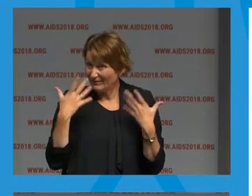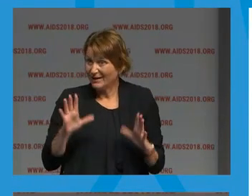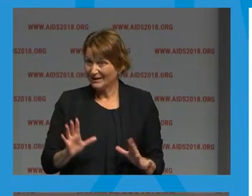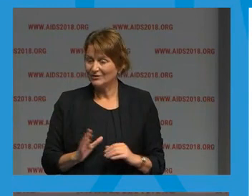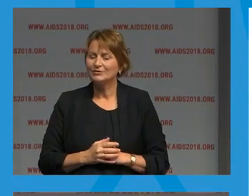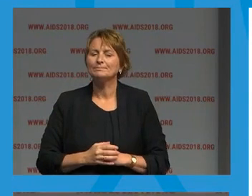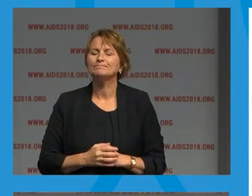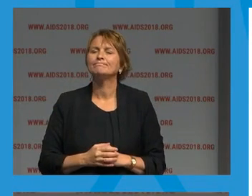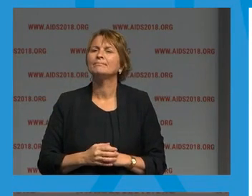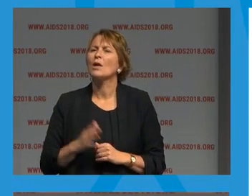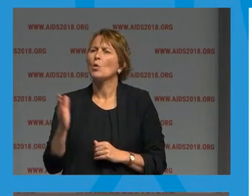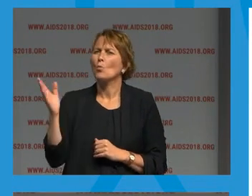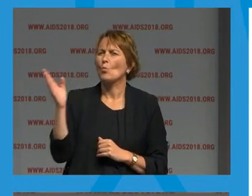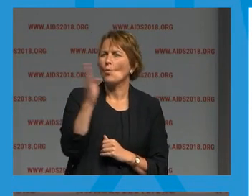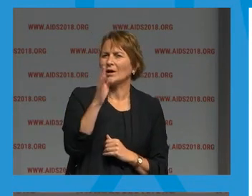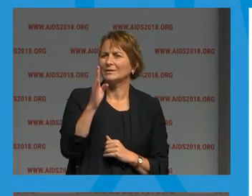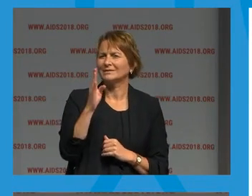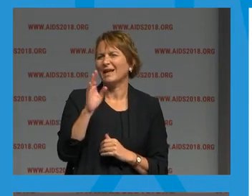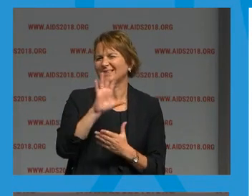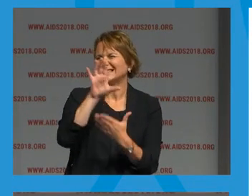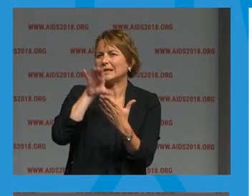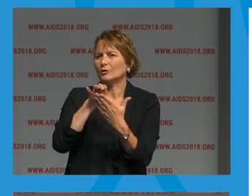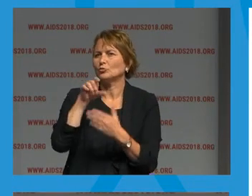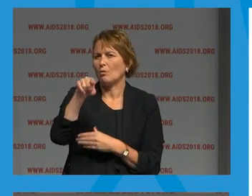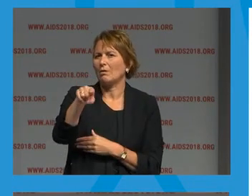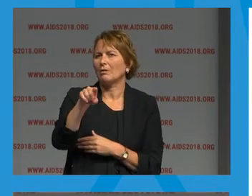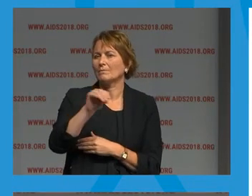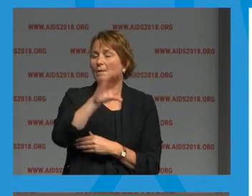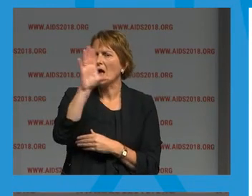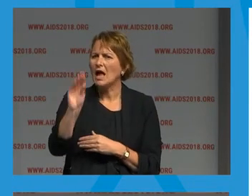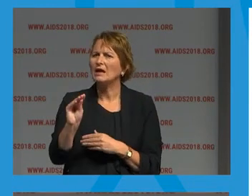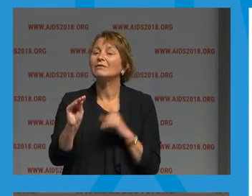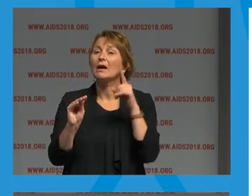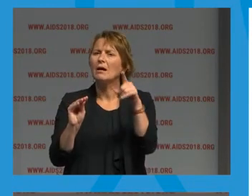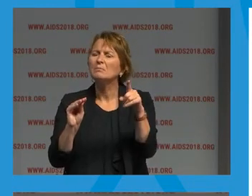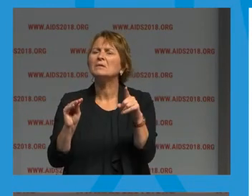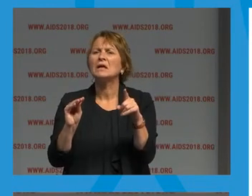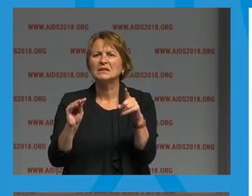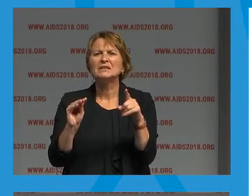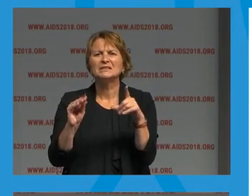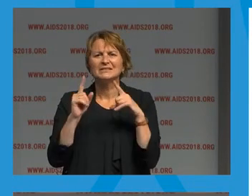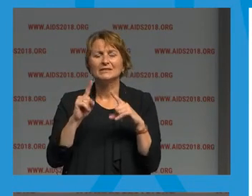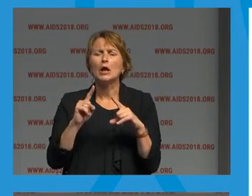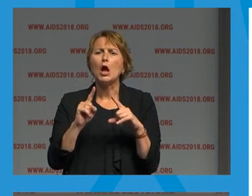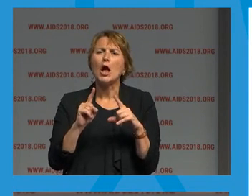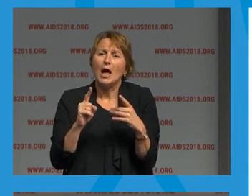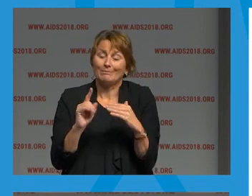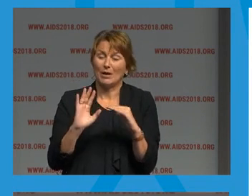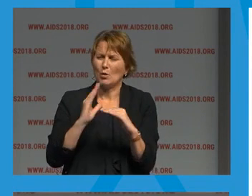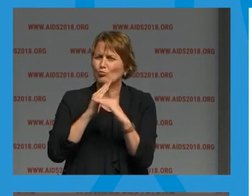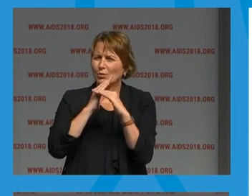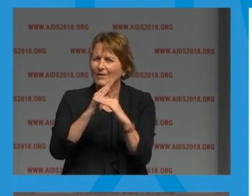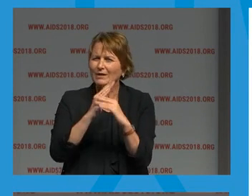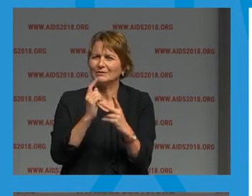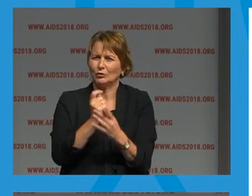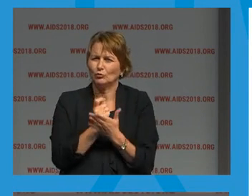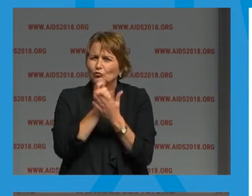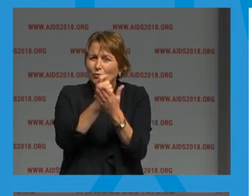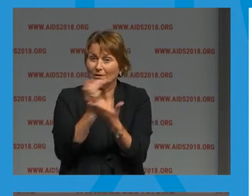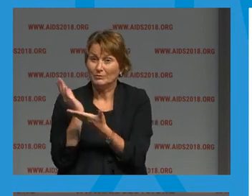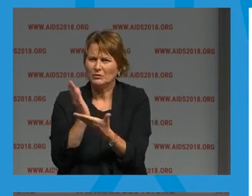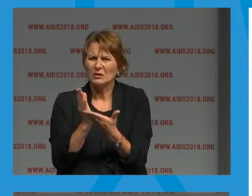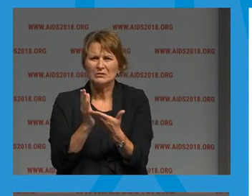and West Central Africa, there has been slow expansion of critical prevention and treatment services.